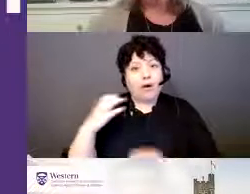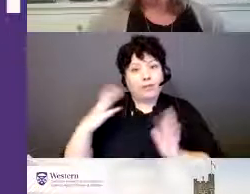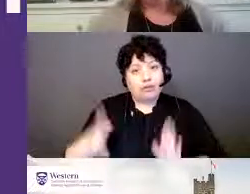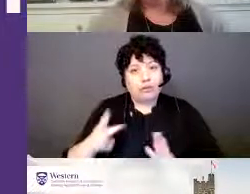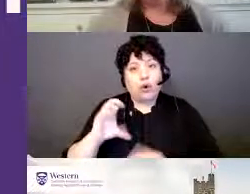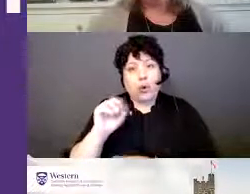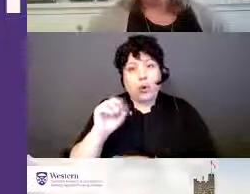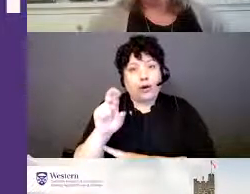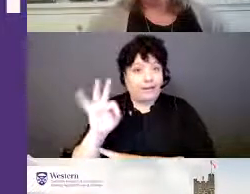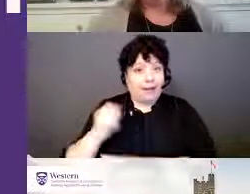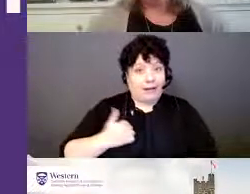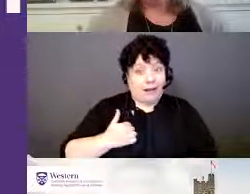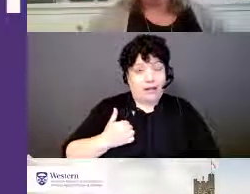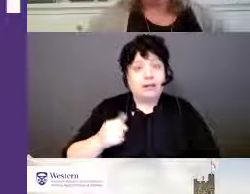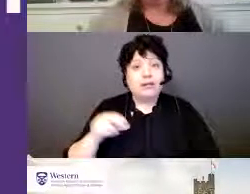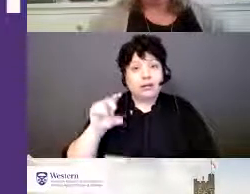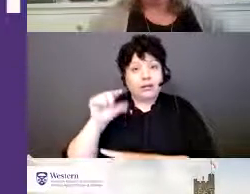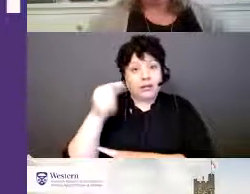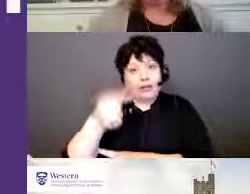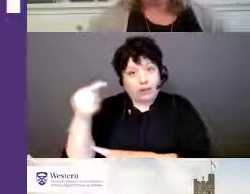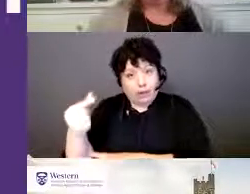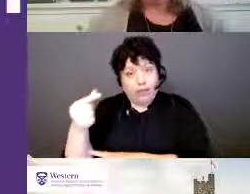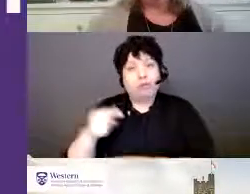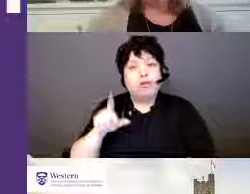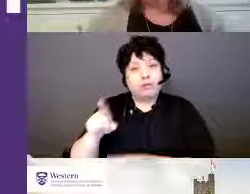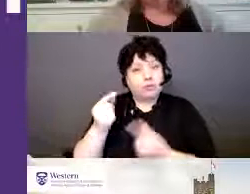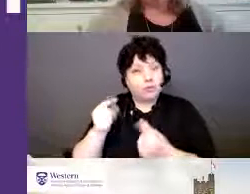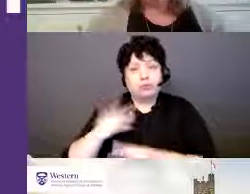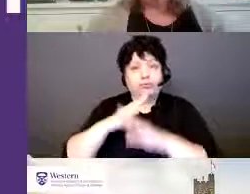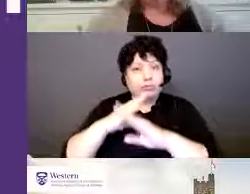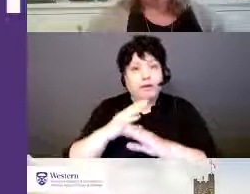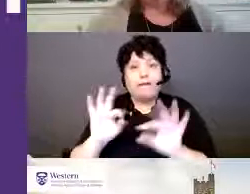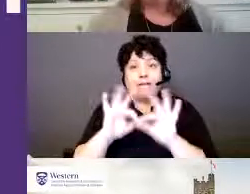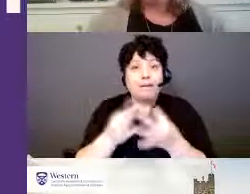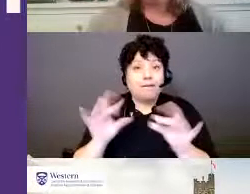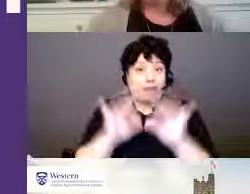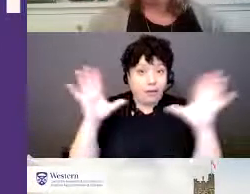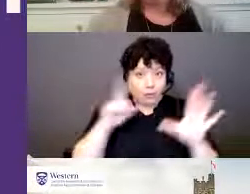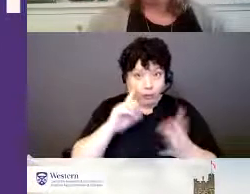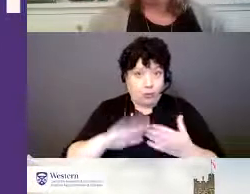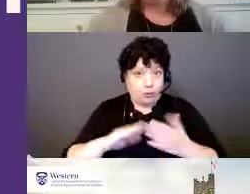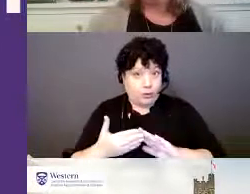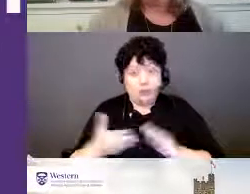the Governor General for his work preventing domestic violence in the community. So welcome, Peter.